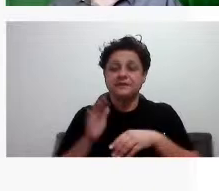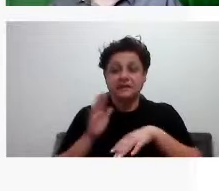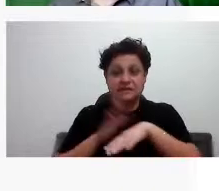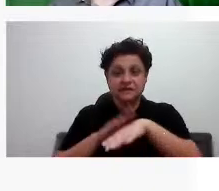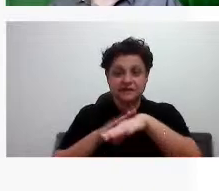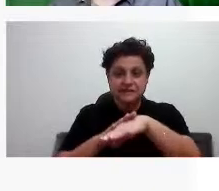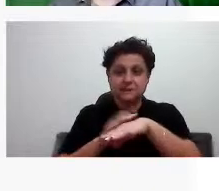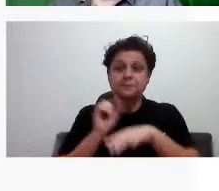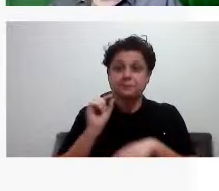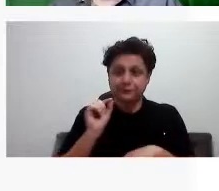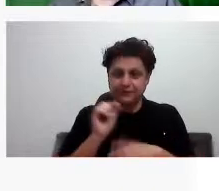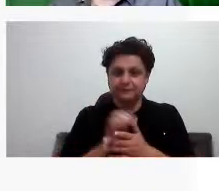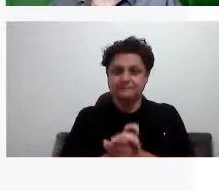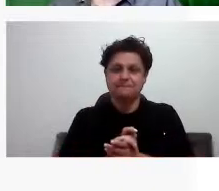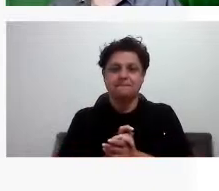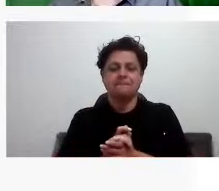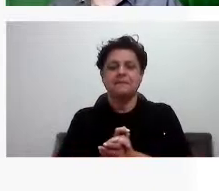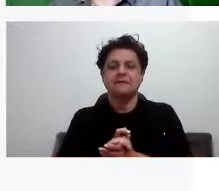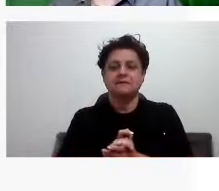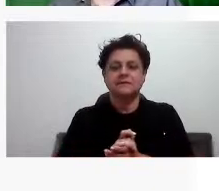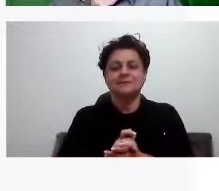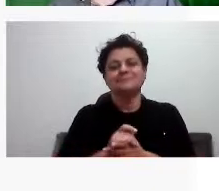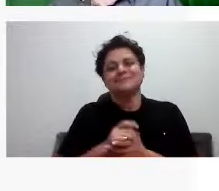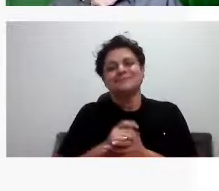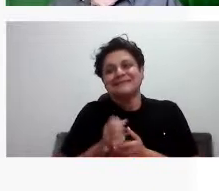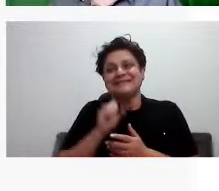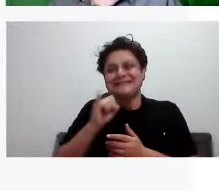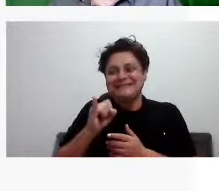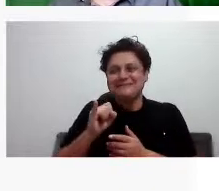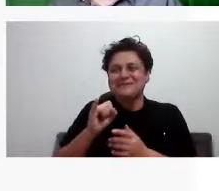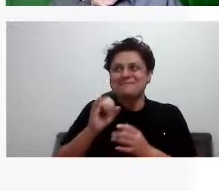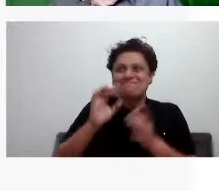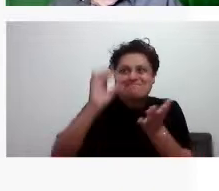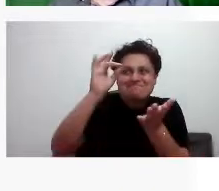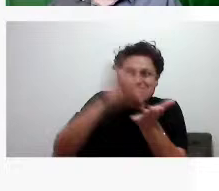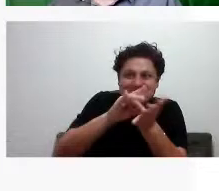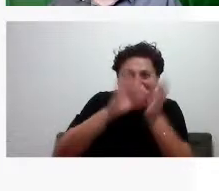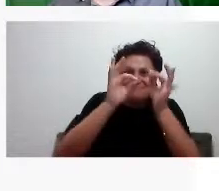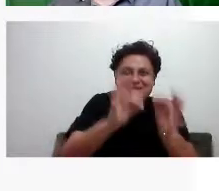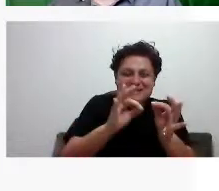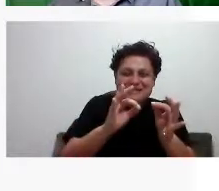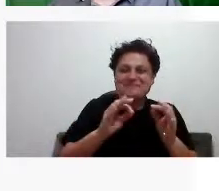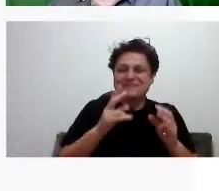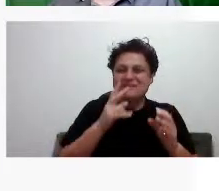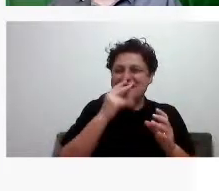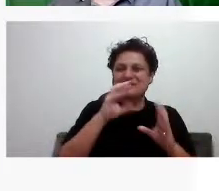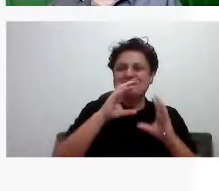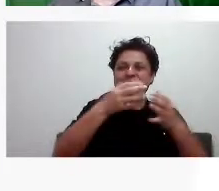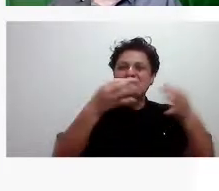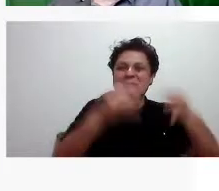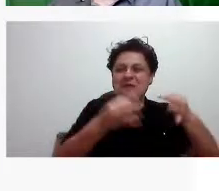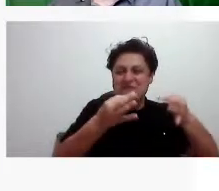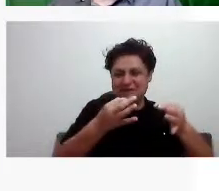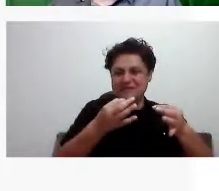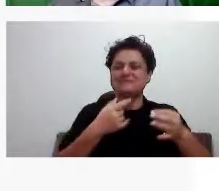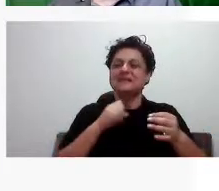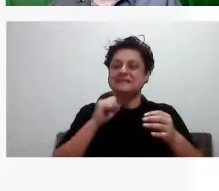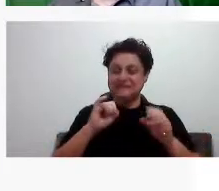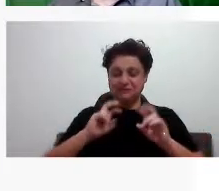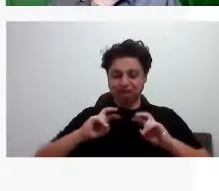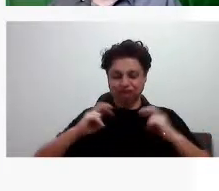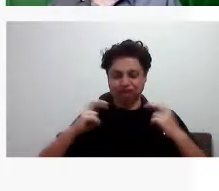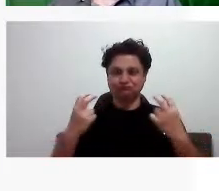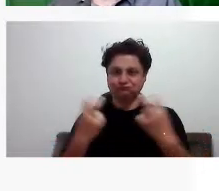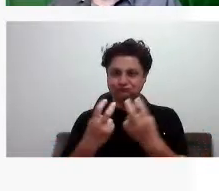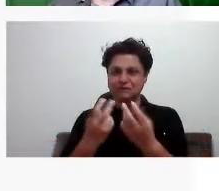you discuss this if we were all together in a group. But I think you can come up with some ideas to